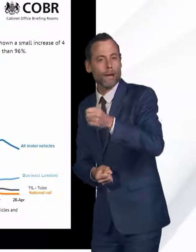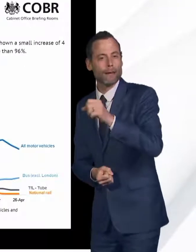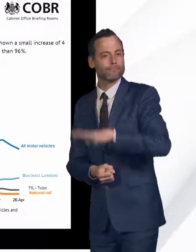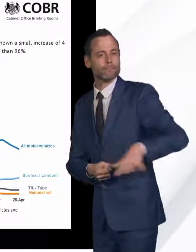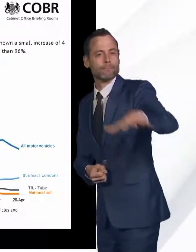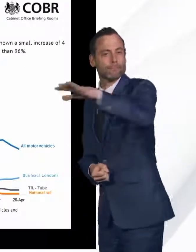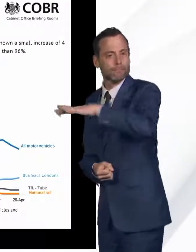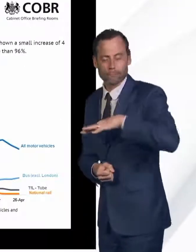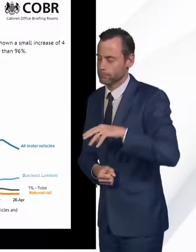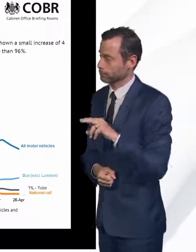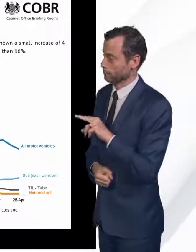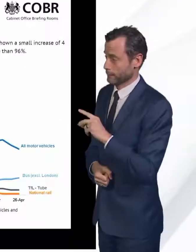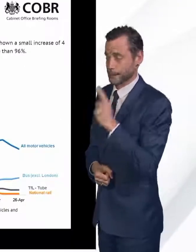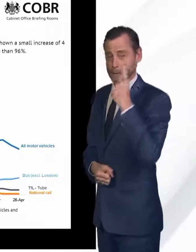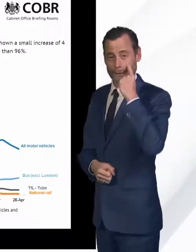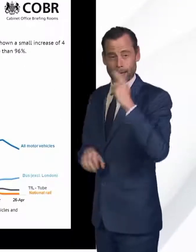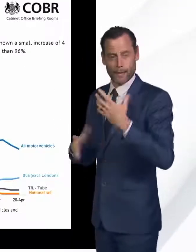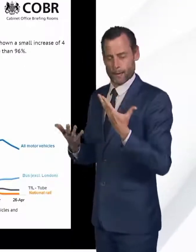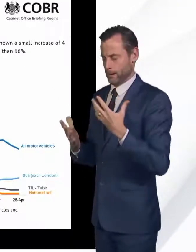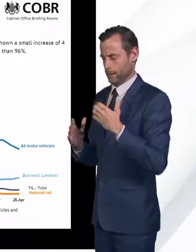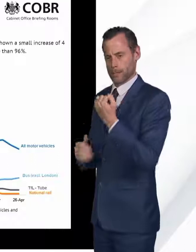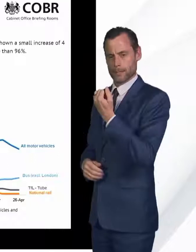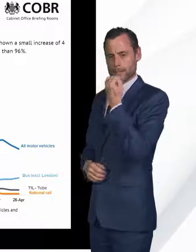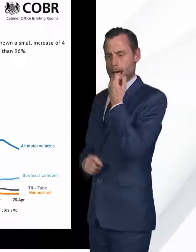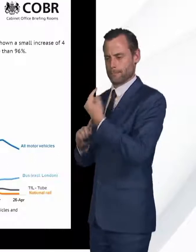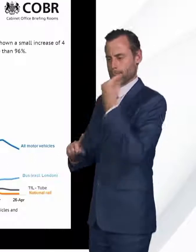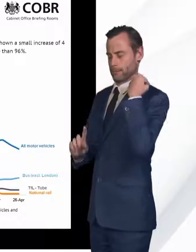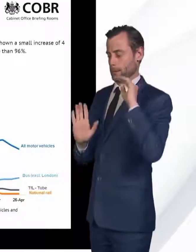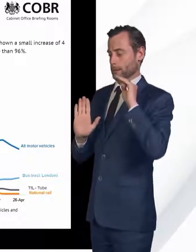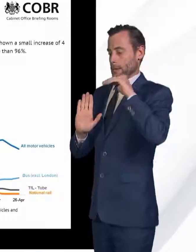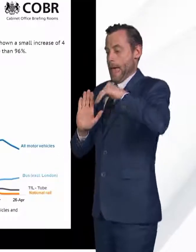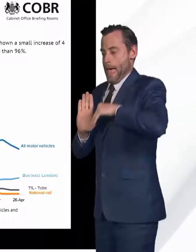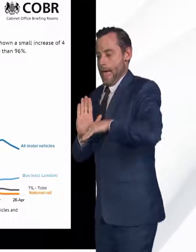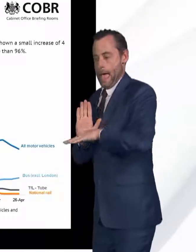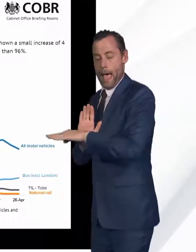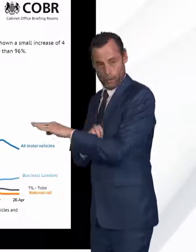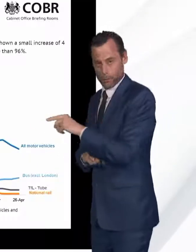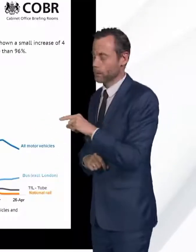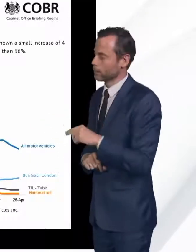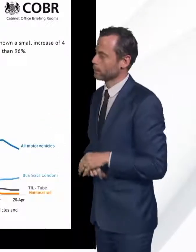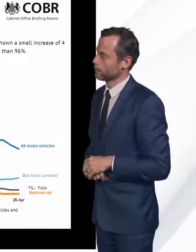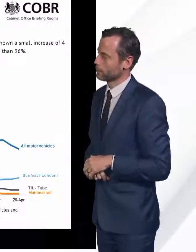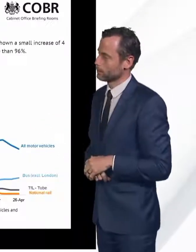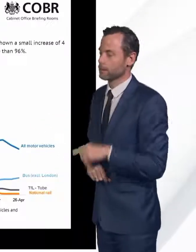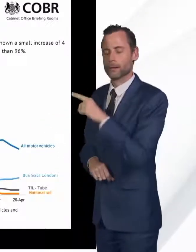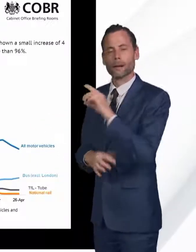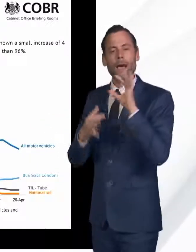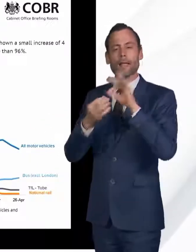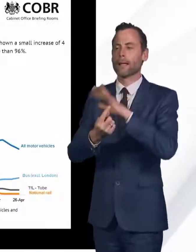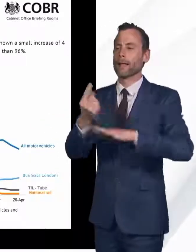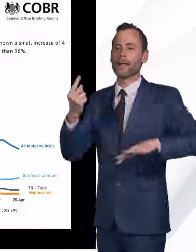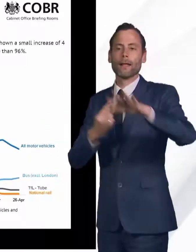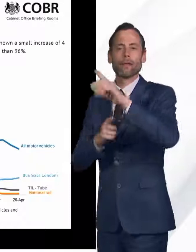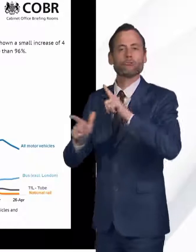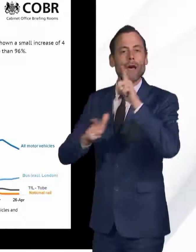Britain for a number of different ways of travelling. And it starts on the 16th of March on the left-hand